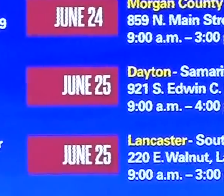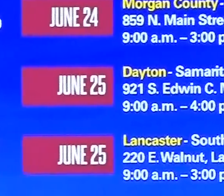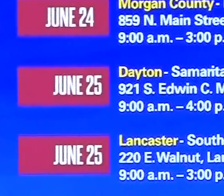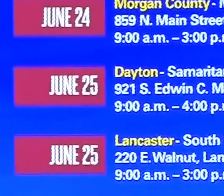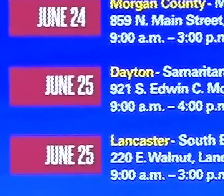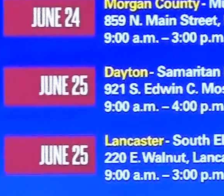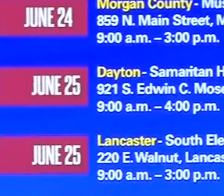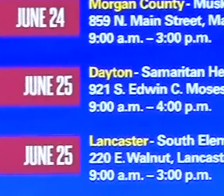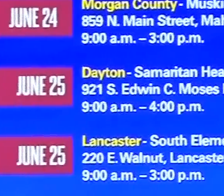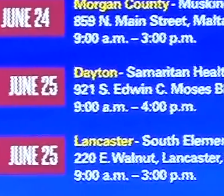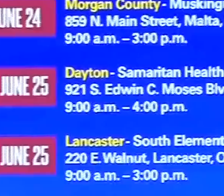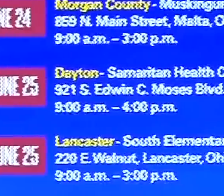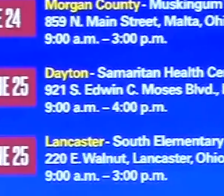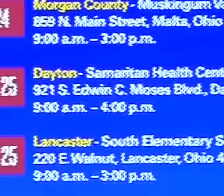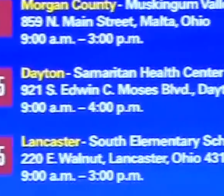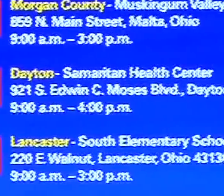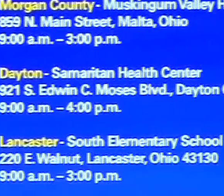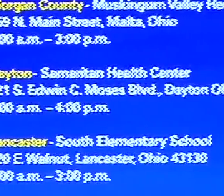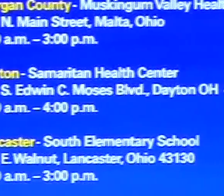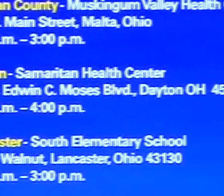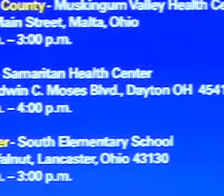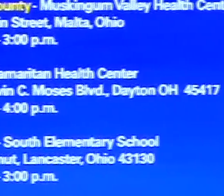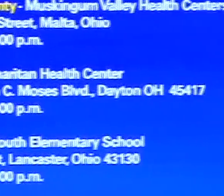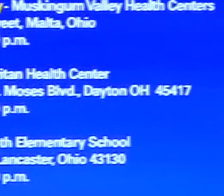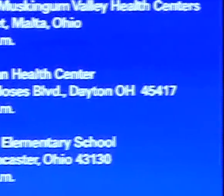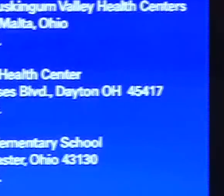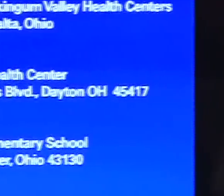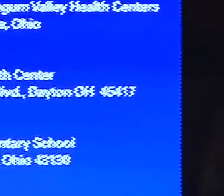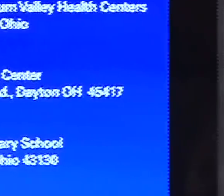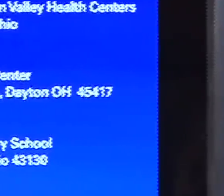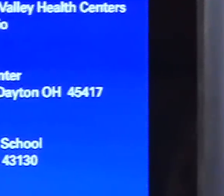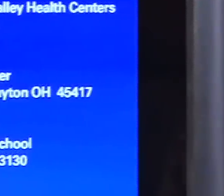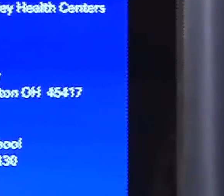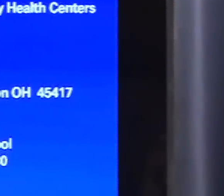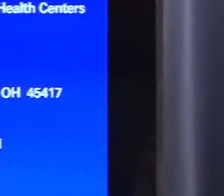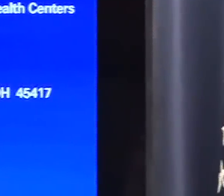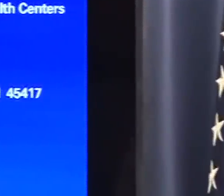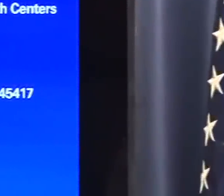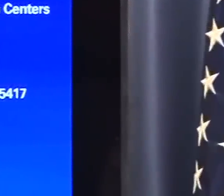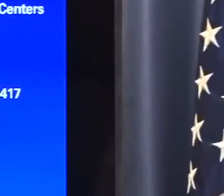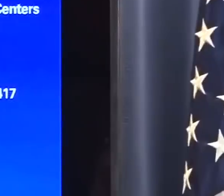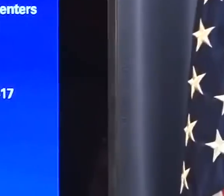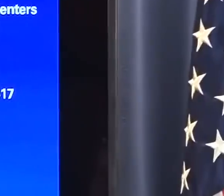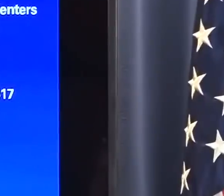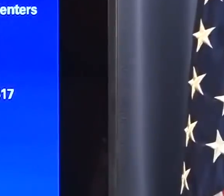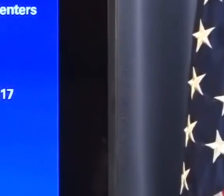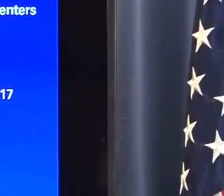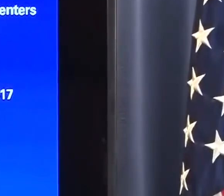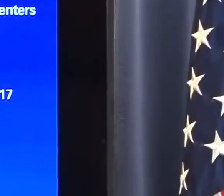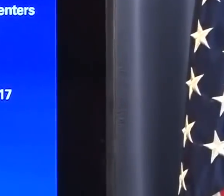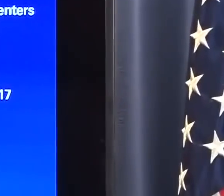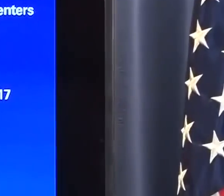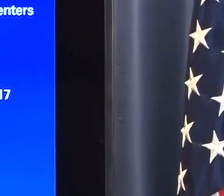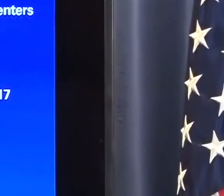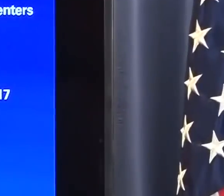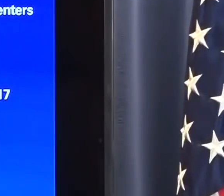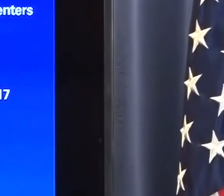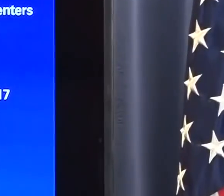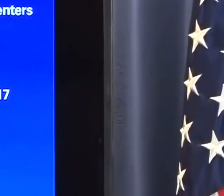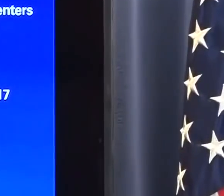as aggressive as we can get against this virus. So those are things that are very, very, very